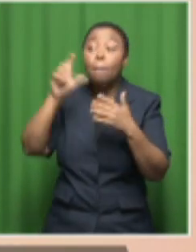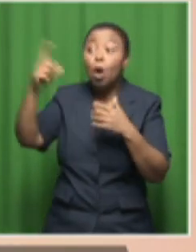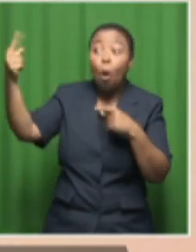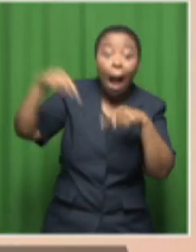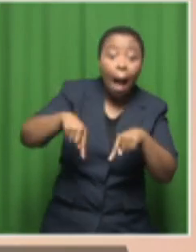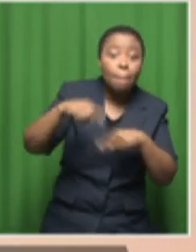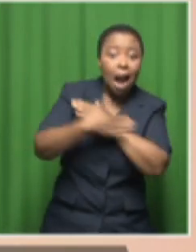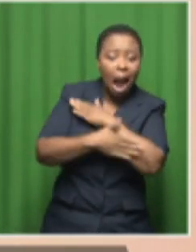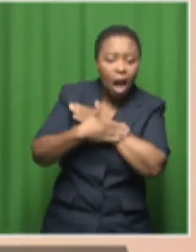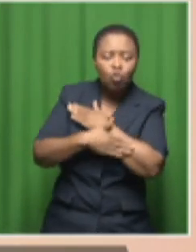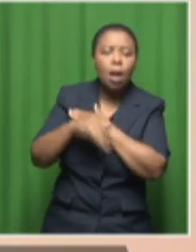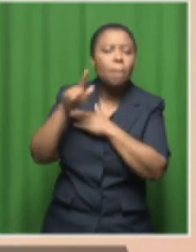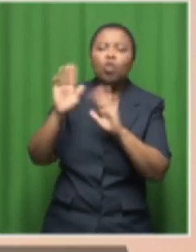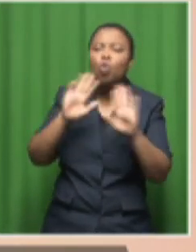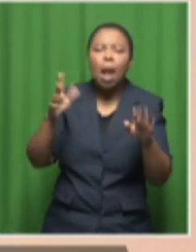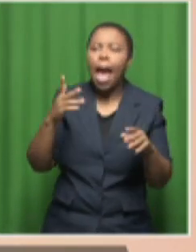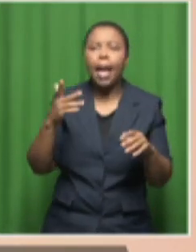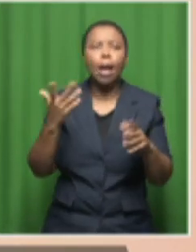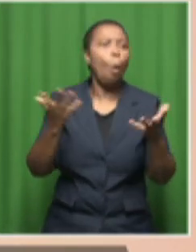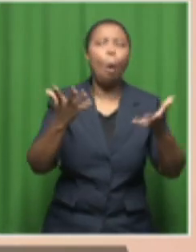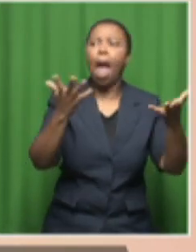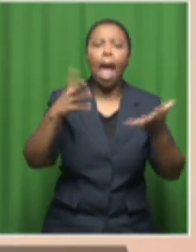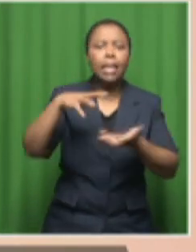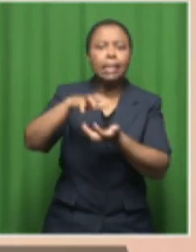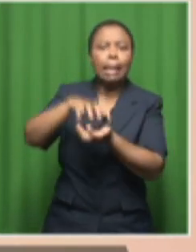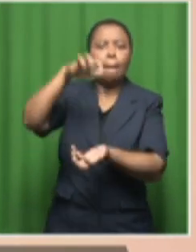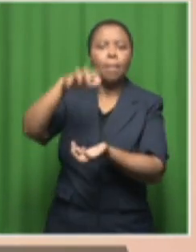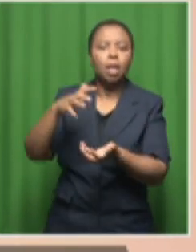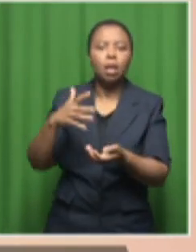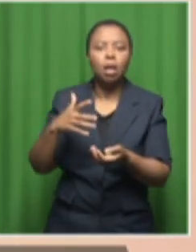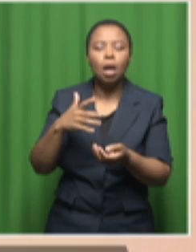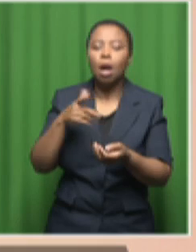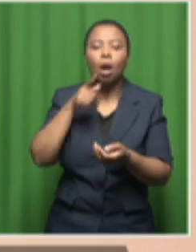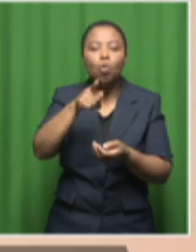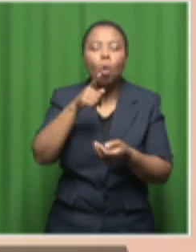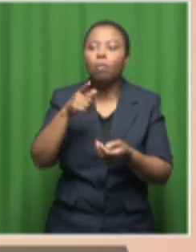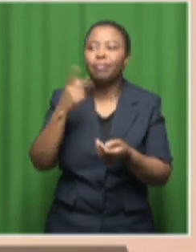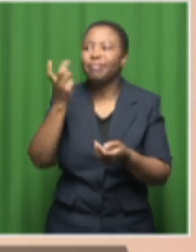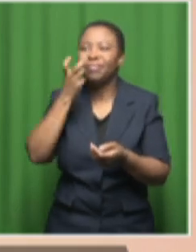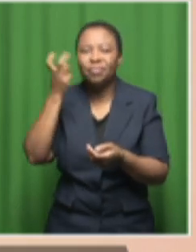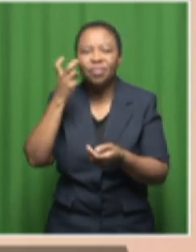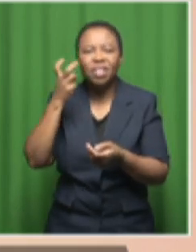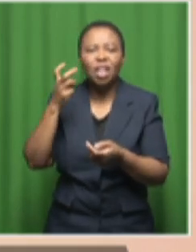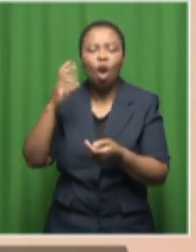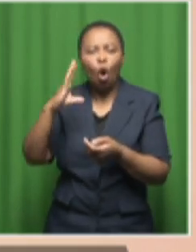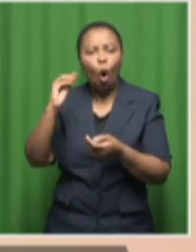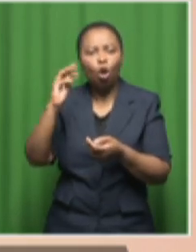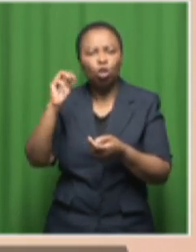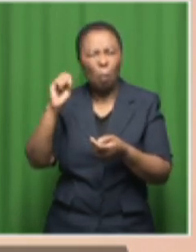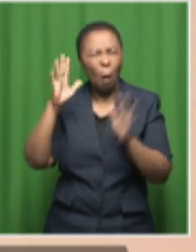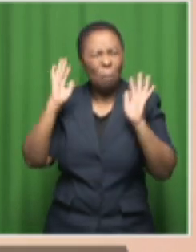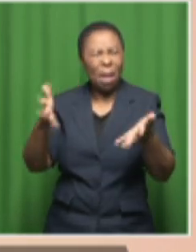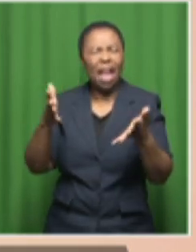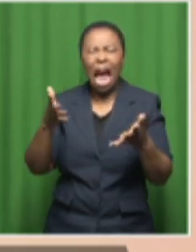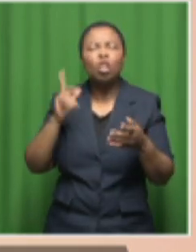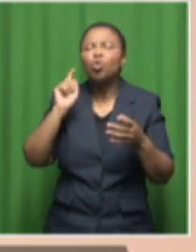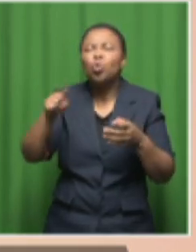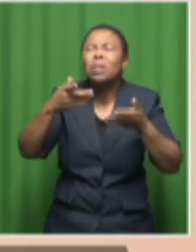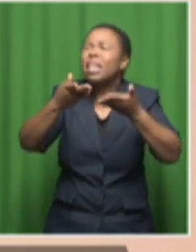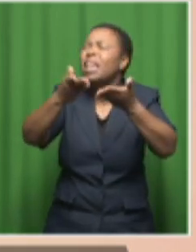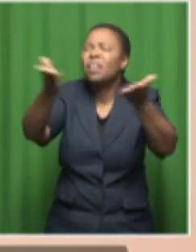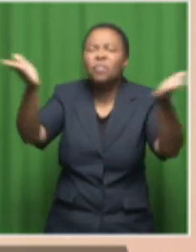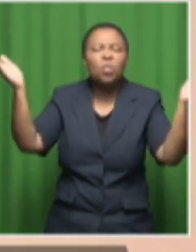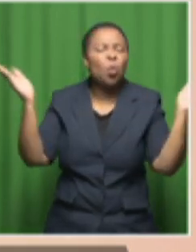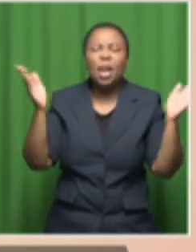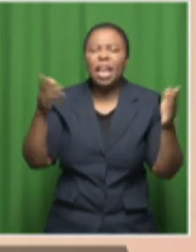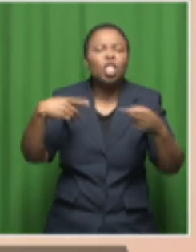it shouldn't be, where can I get the dumplings? And you can only get the dumplings at Cosmo Dumpling. It should be everywhere. Go into a